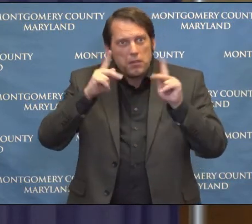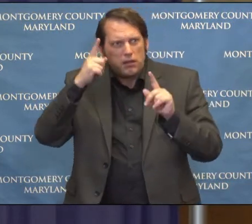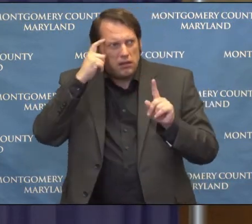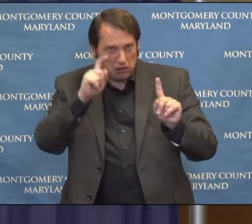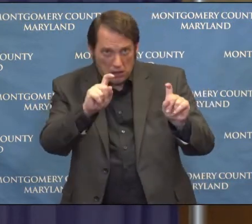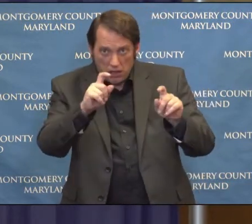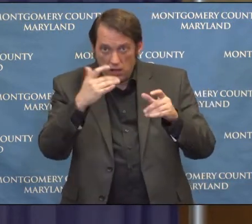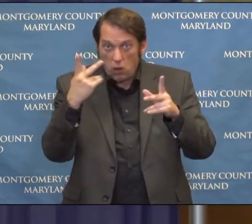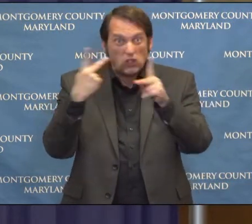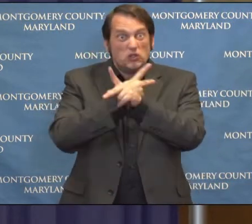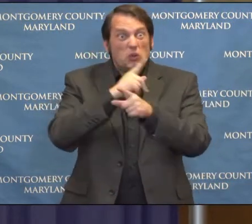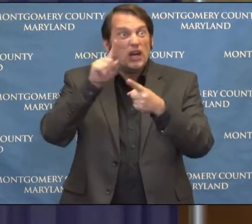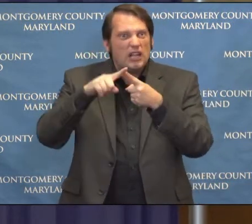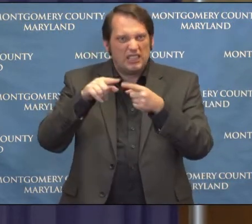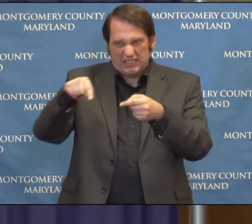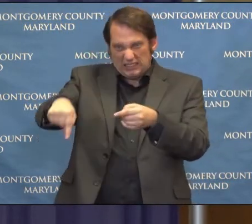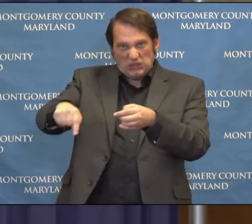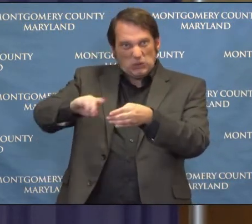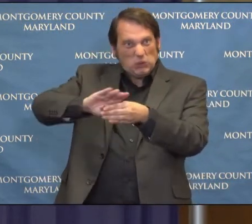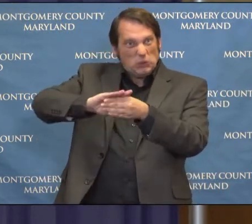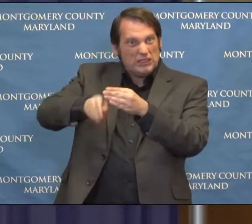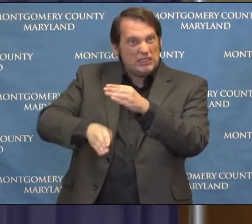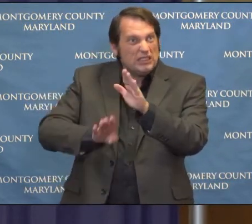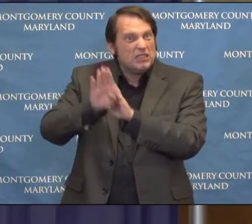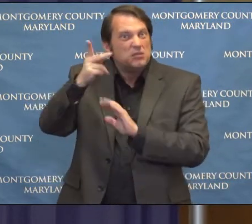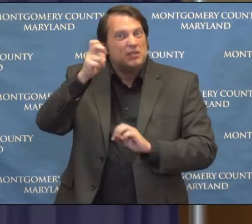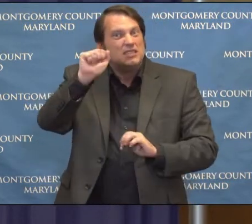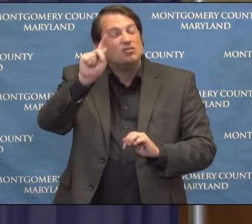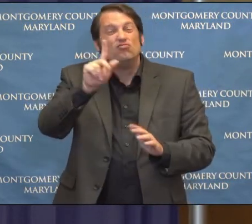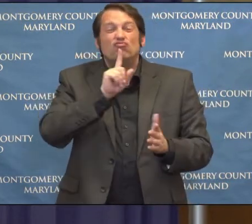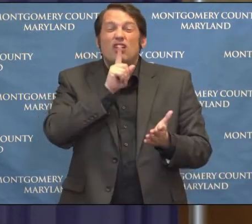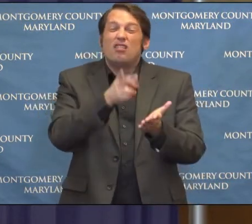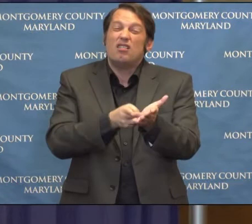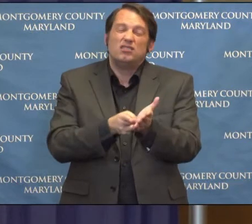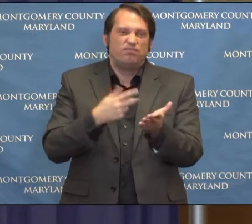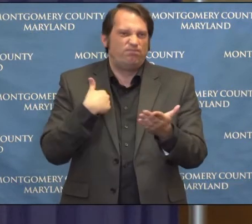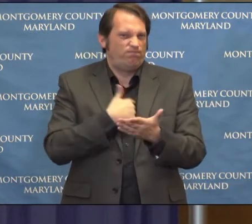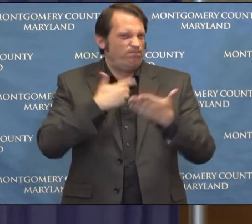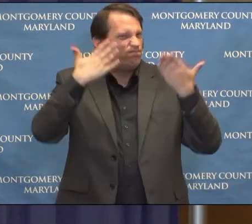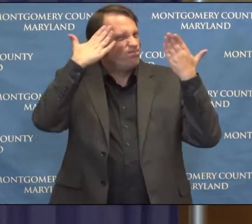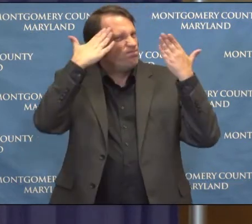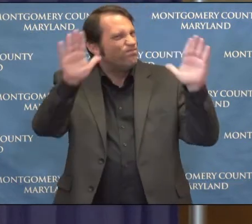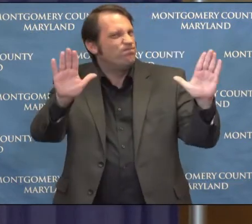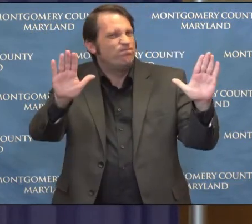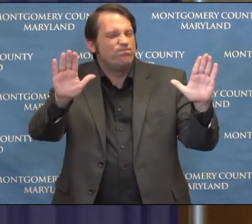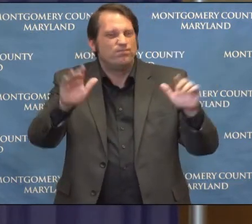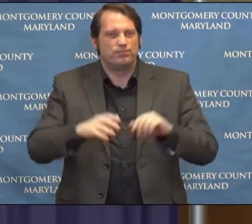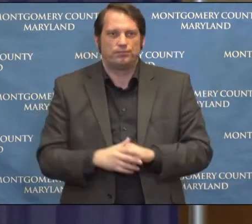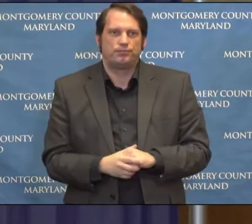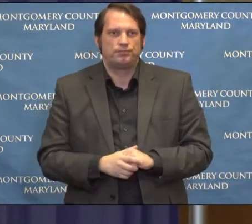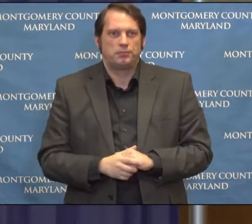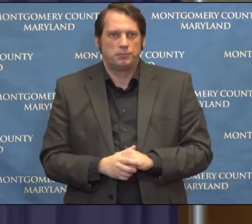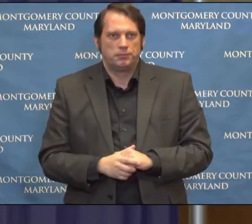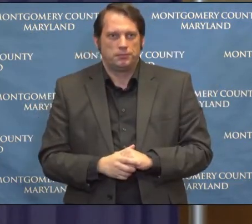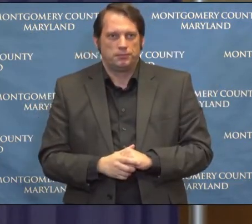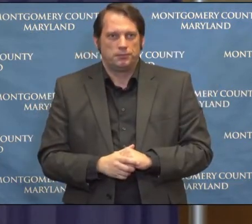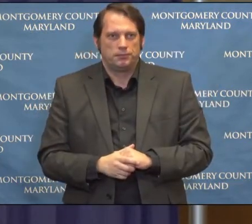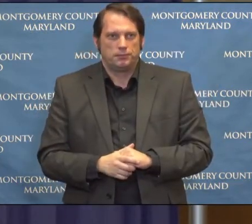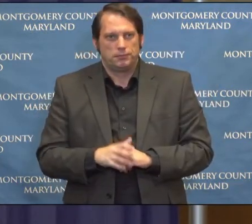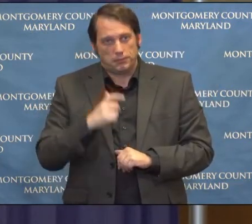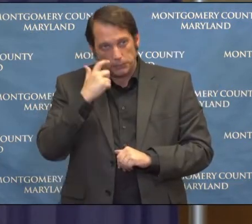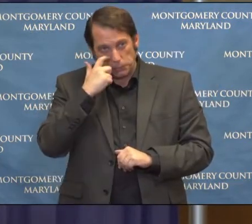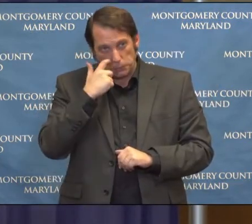are hopeful is, and what we do have evidence now to demonstrate already, is that those actions that have been put into place collectively over the